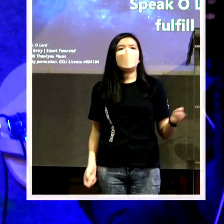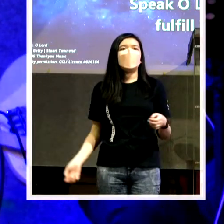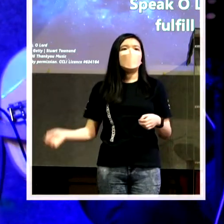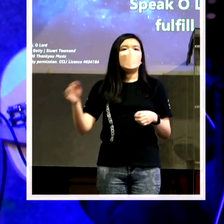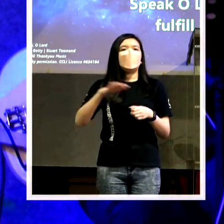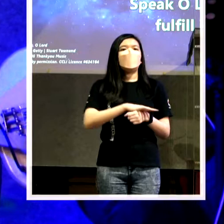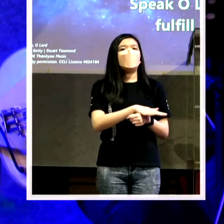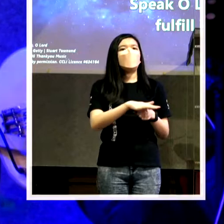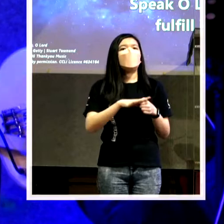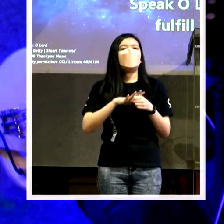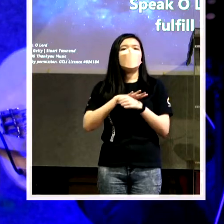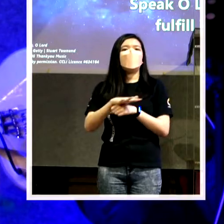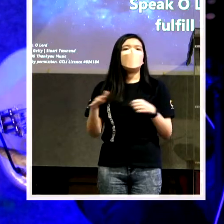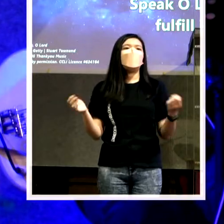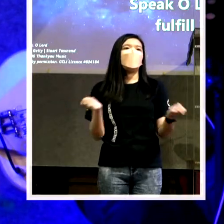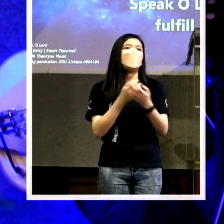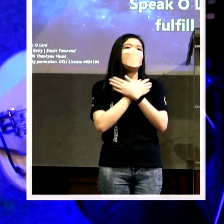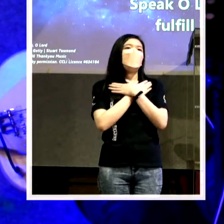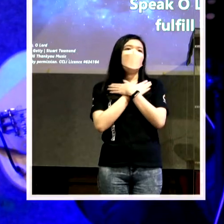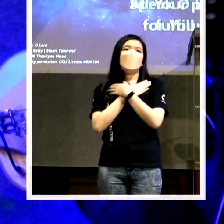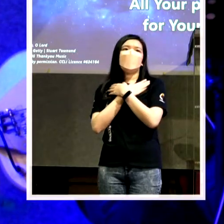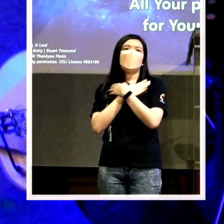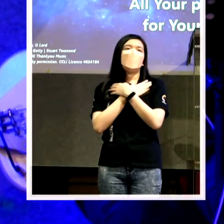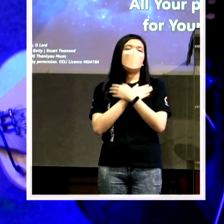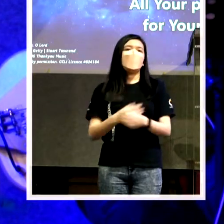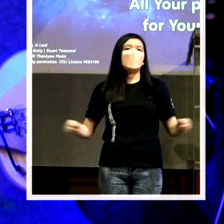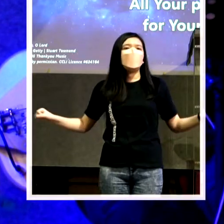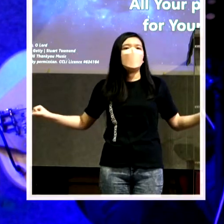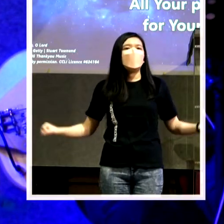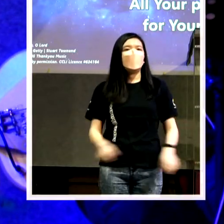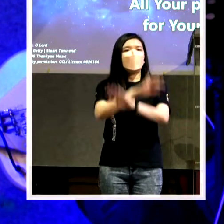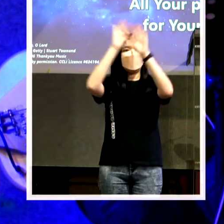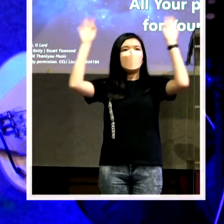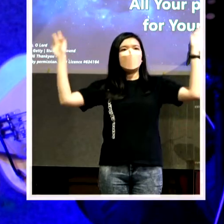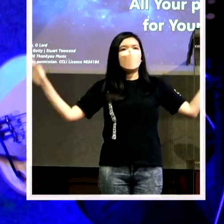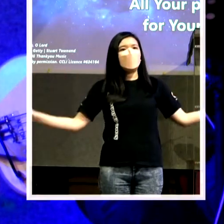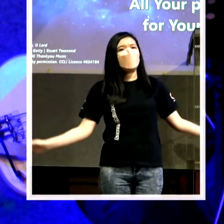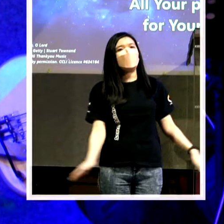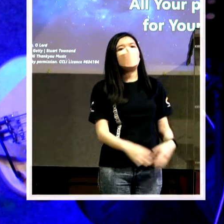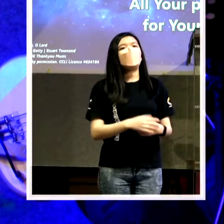fulfill in us all Your purpose.